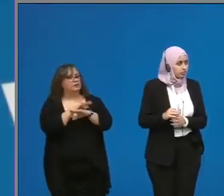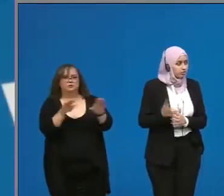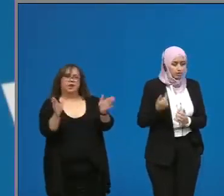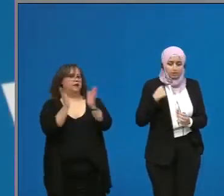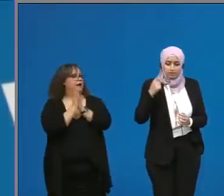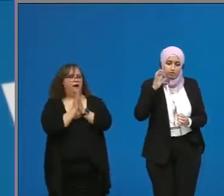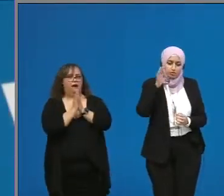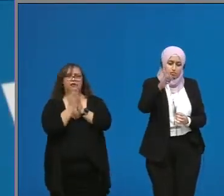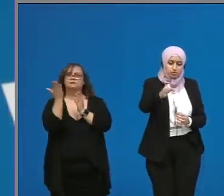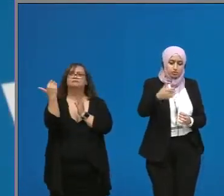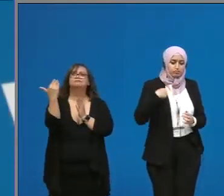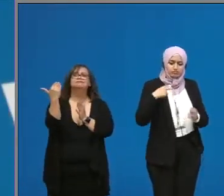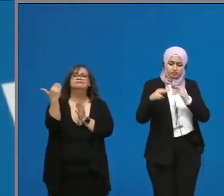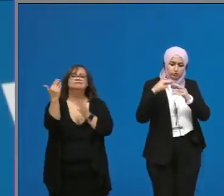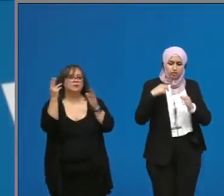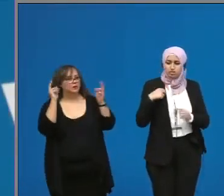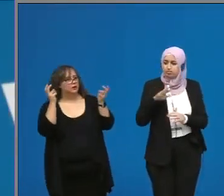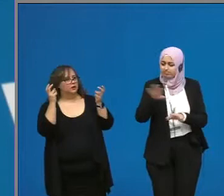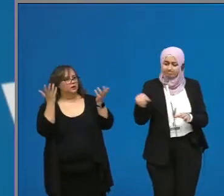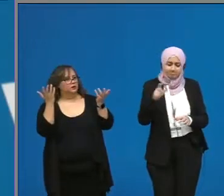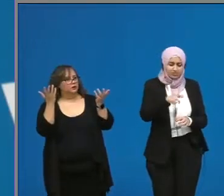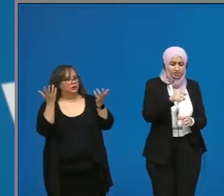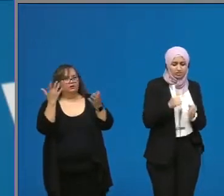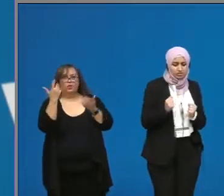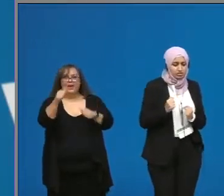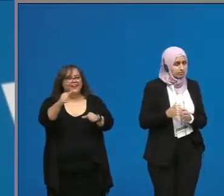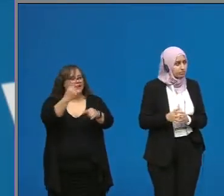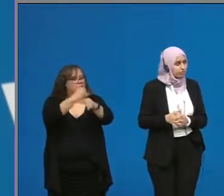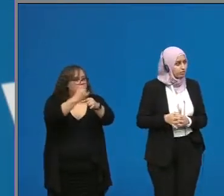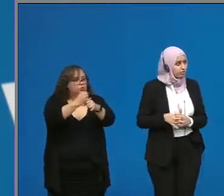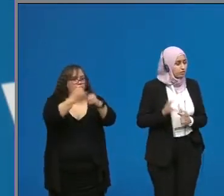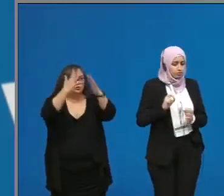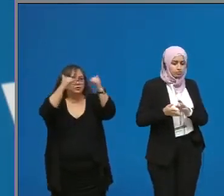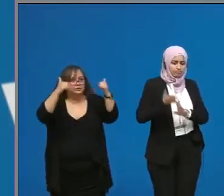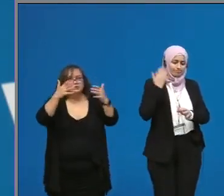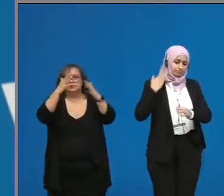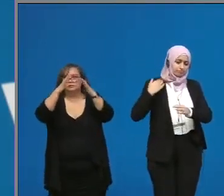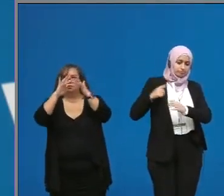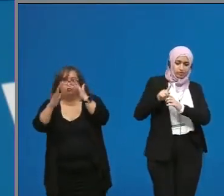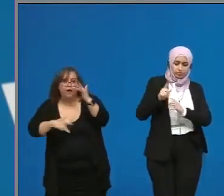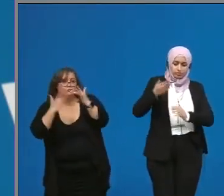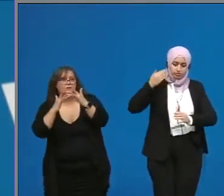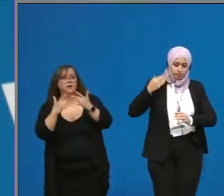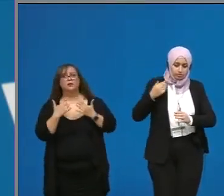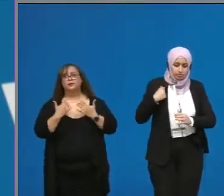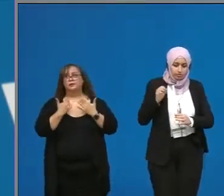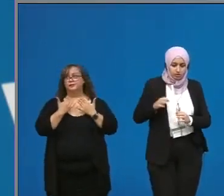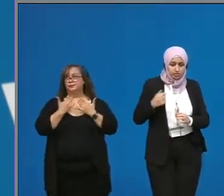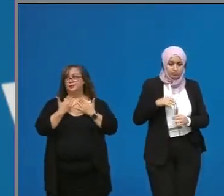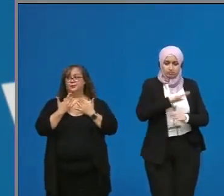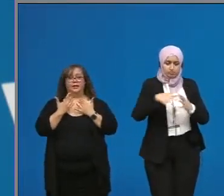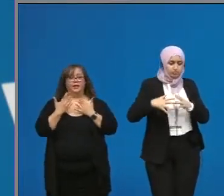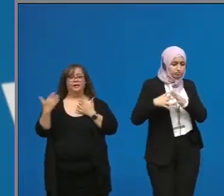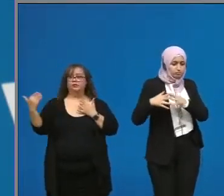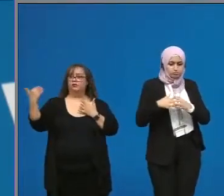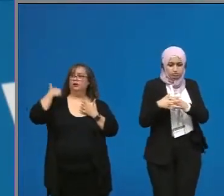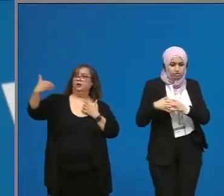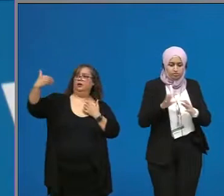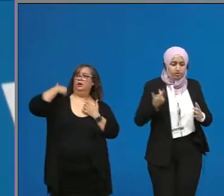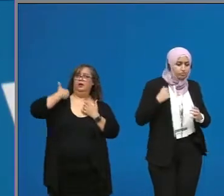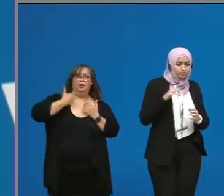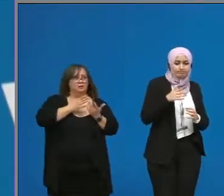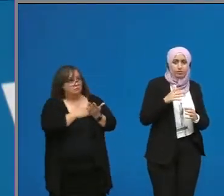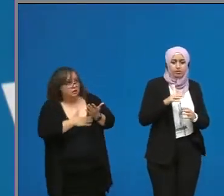of development of any institution, any website. We should not wait for people to ask for their right of access